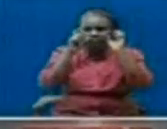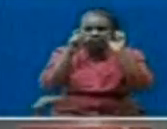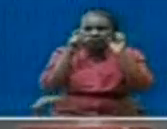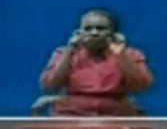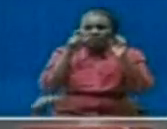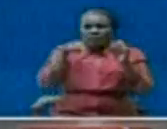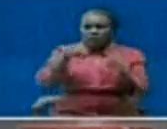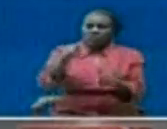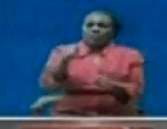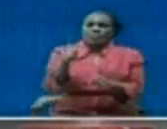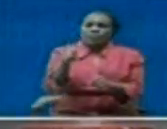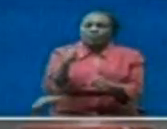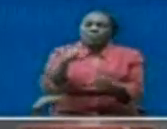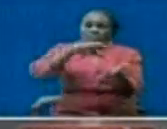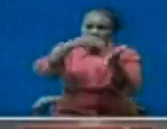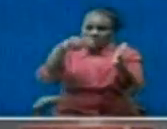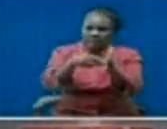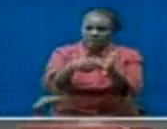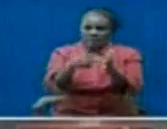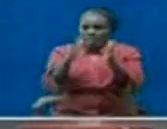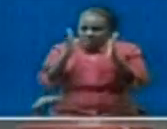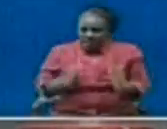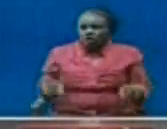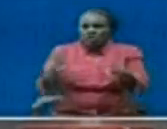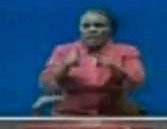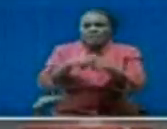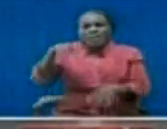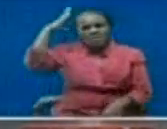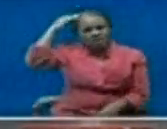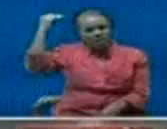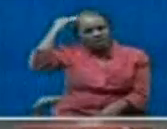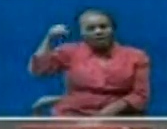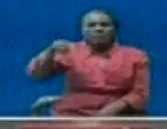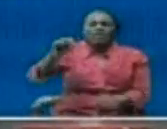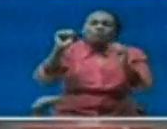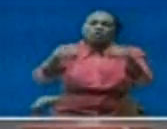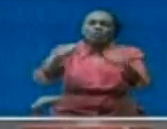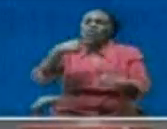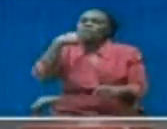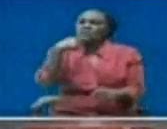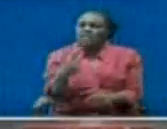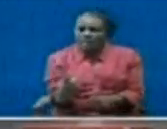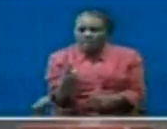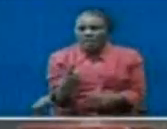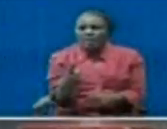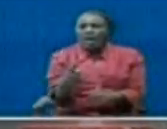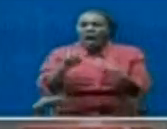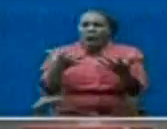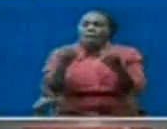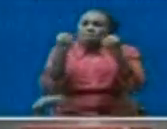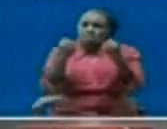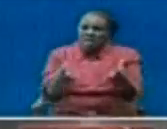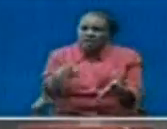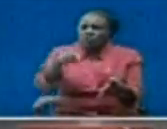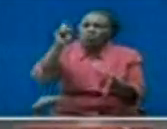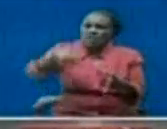than my friend Peter Kenneth. So somebody like Dieter, who got that amount of certain hours, we could say and craft a formula, how many votes do